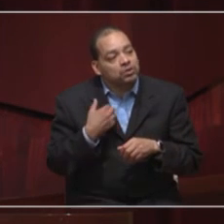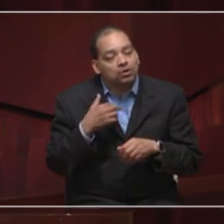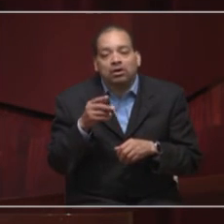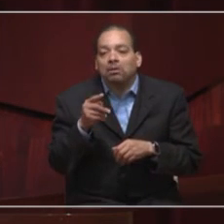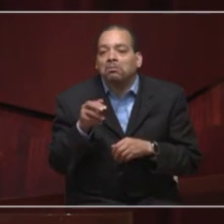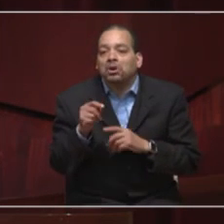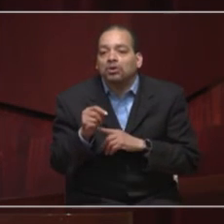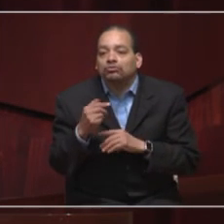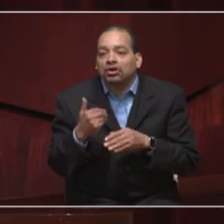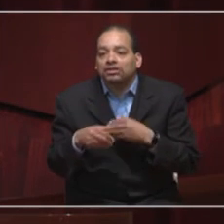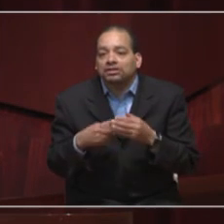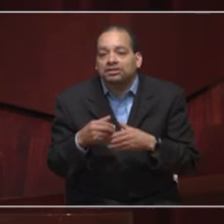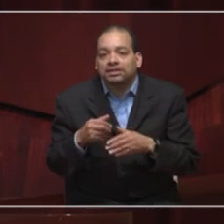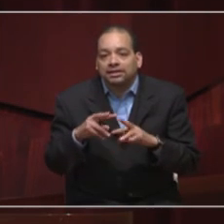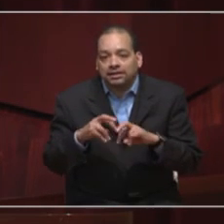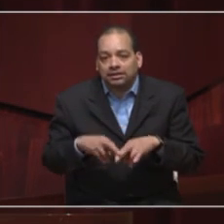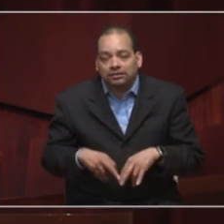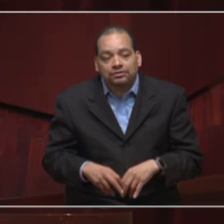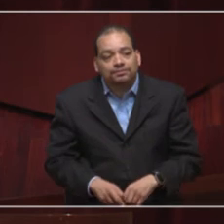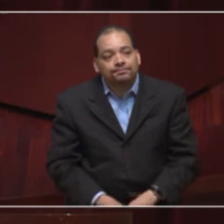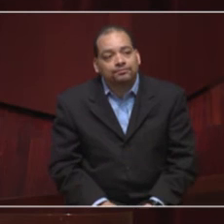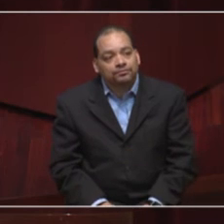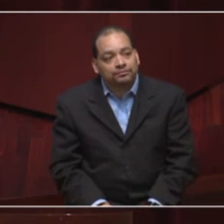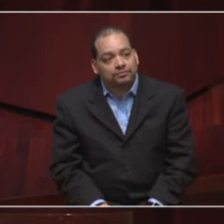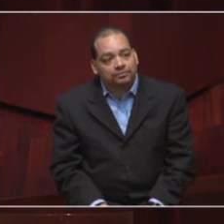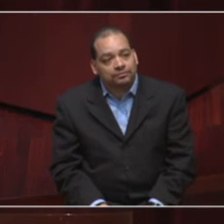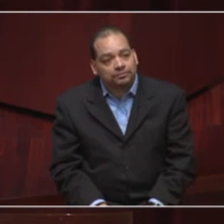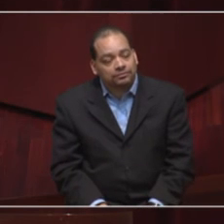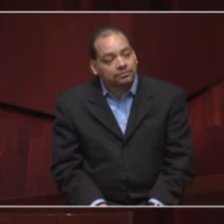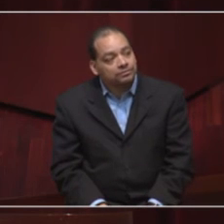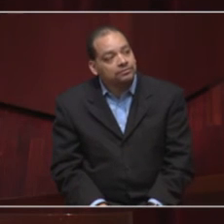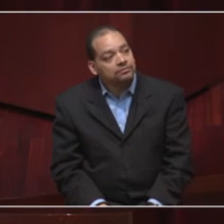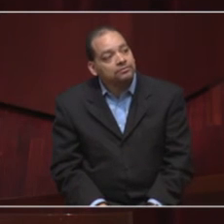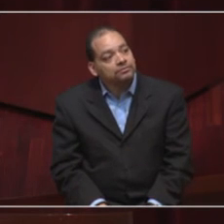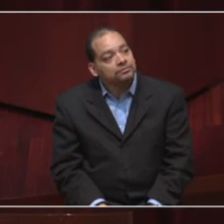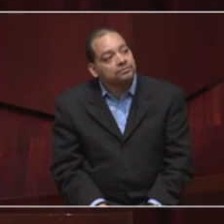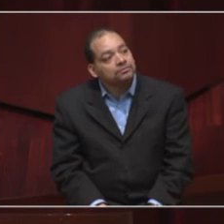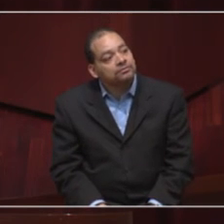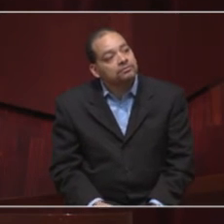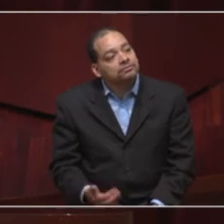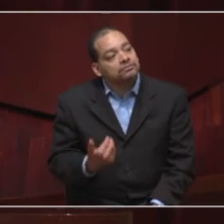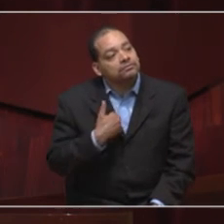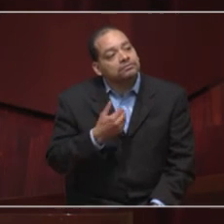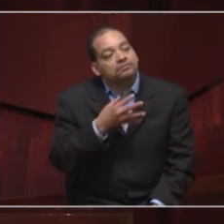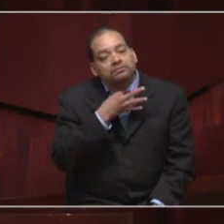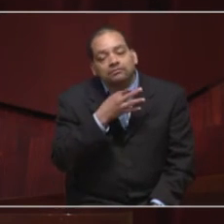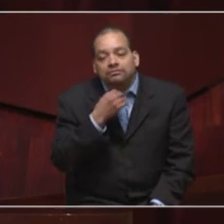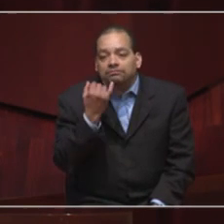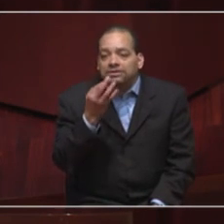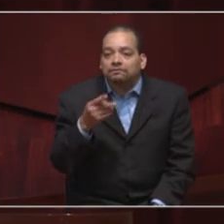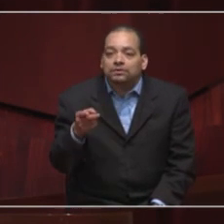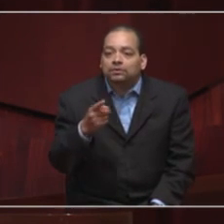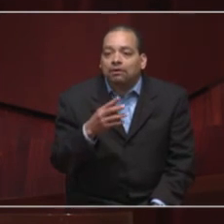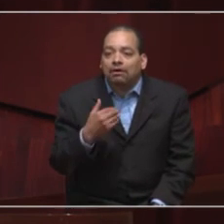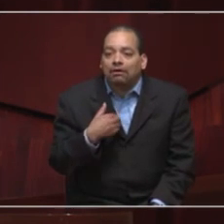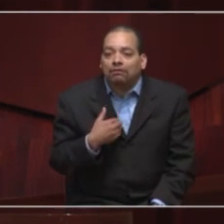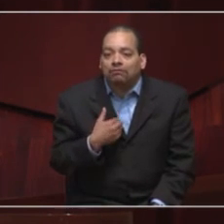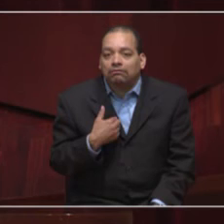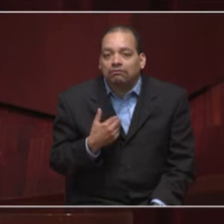help do some projections and so forth. I was wondering if you had any